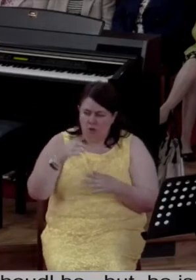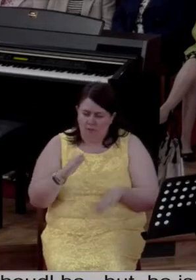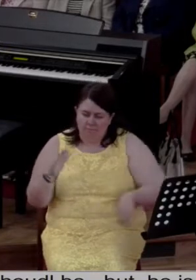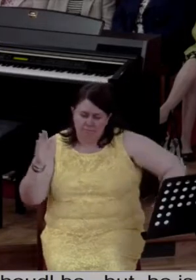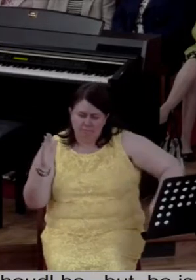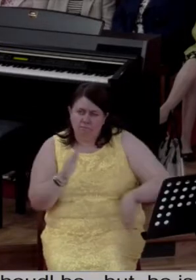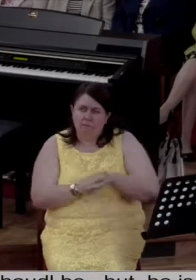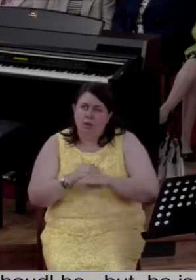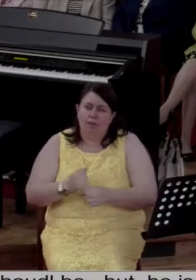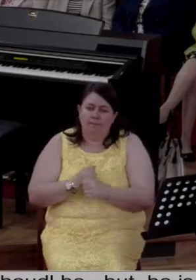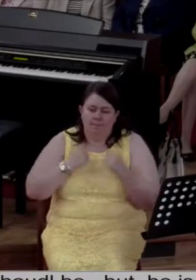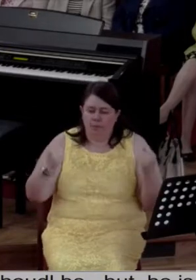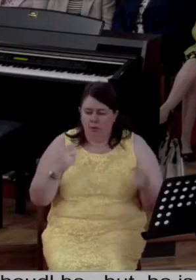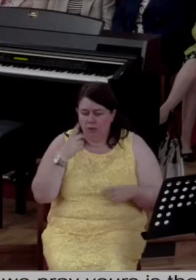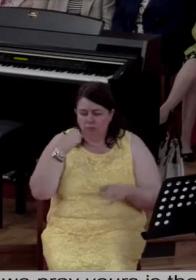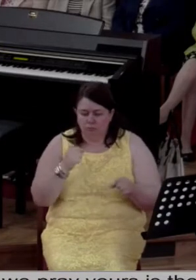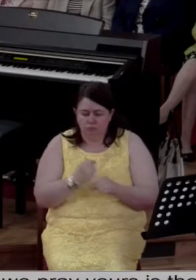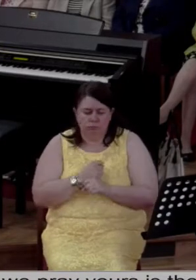do.